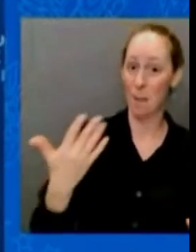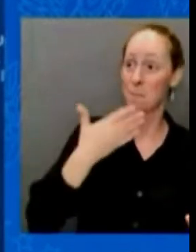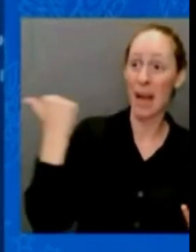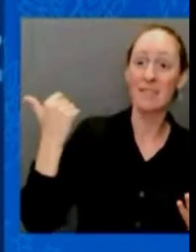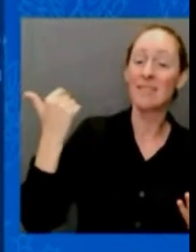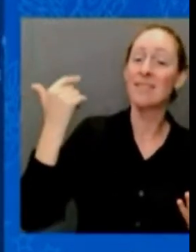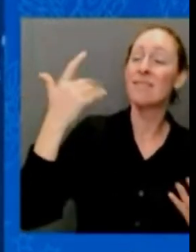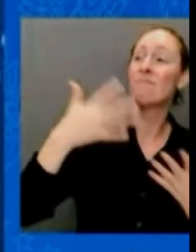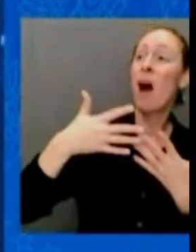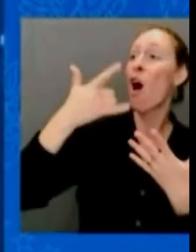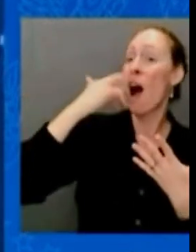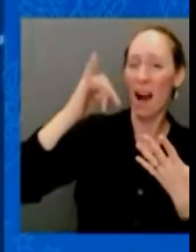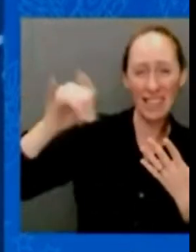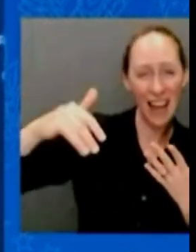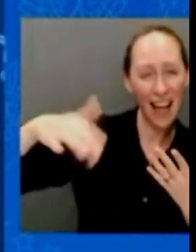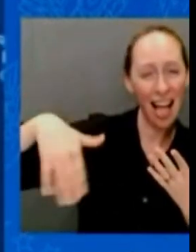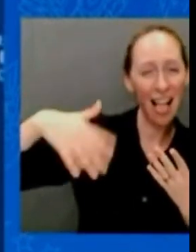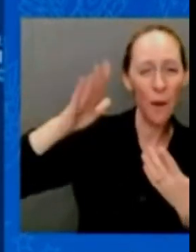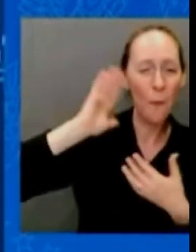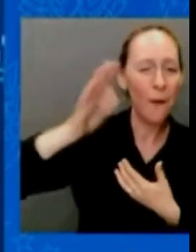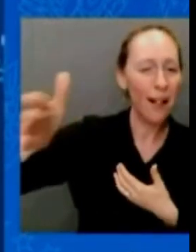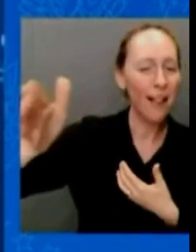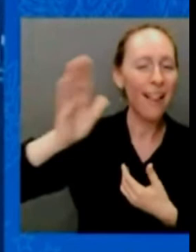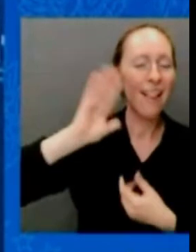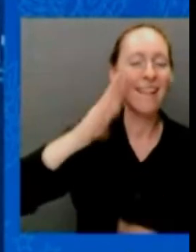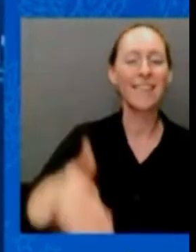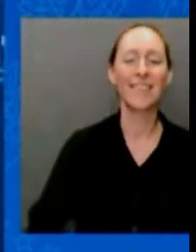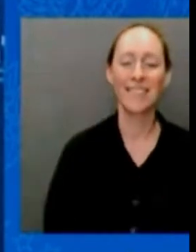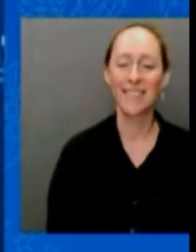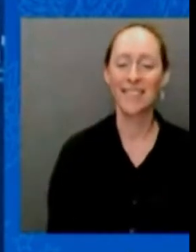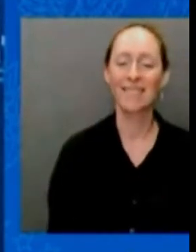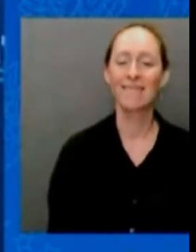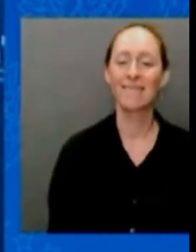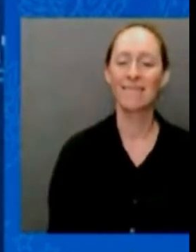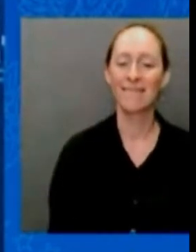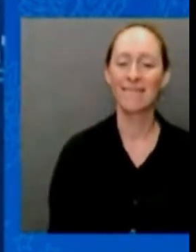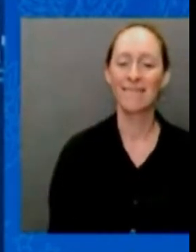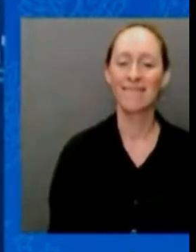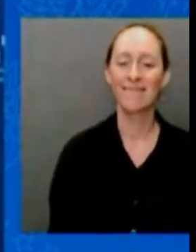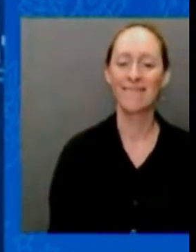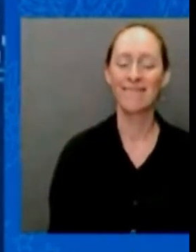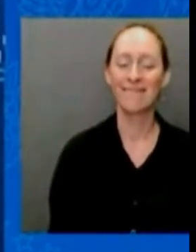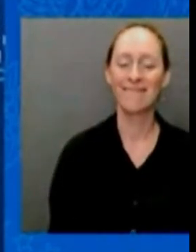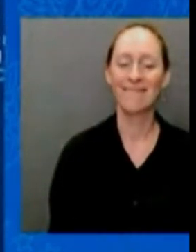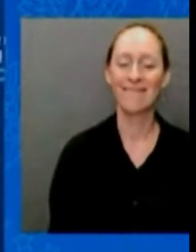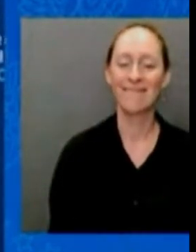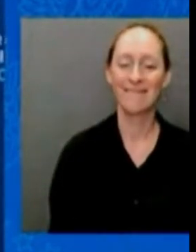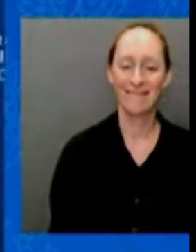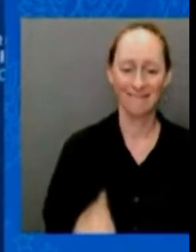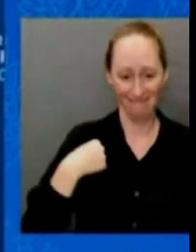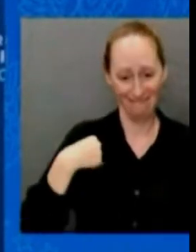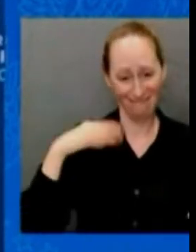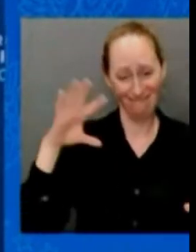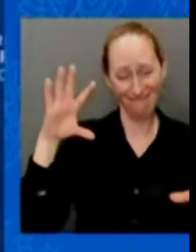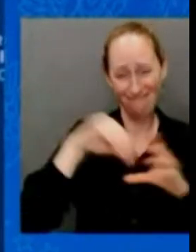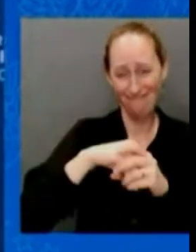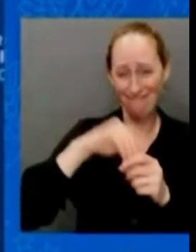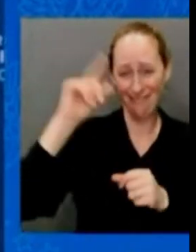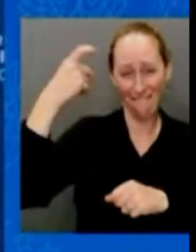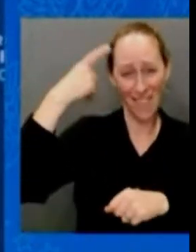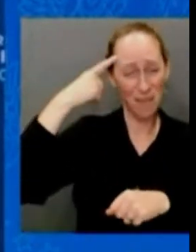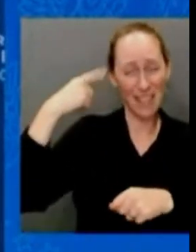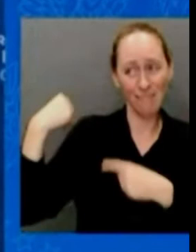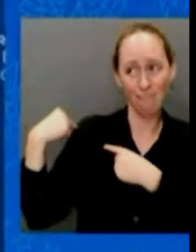was my job, and before that, I was chairman of the Foreign Relations Committee. And guess what? There's not a single nation in the world of